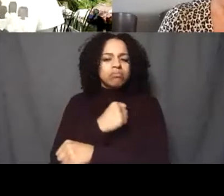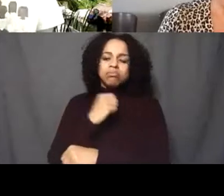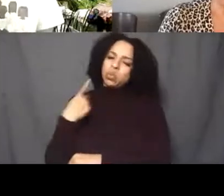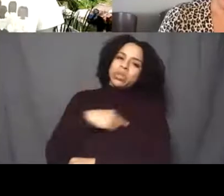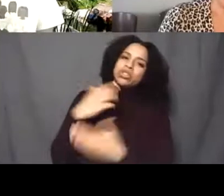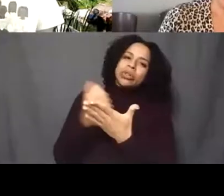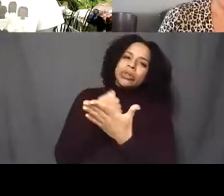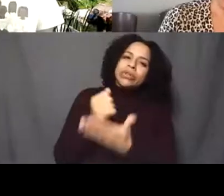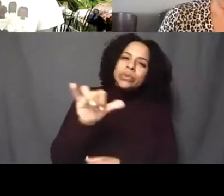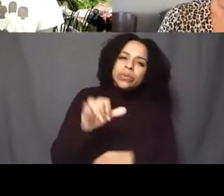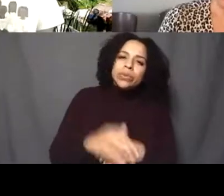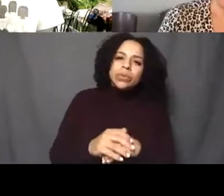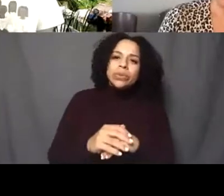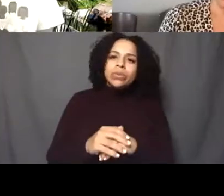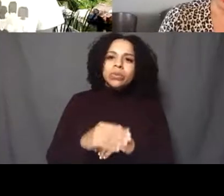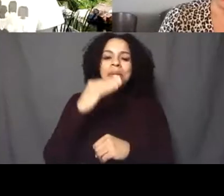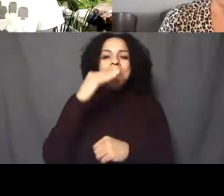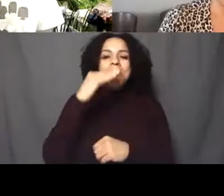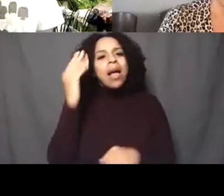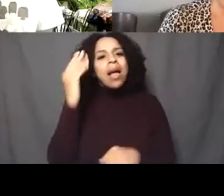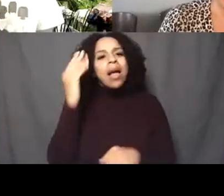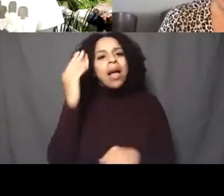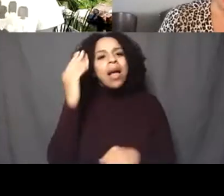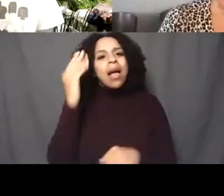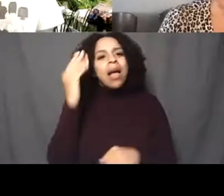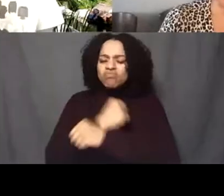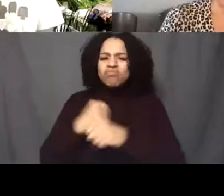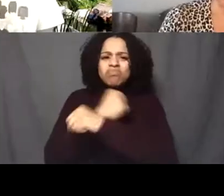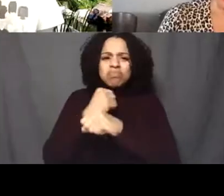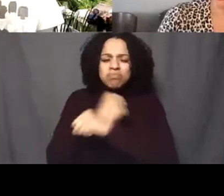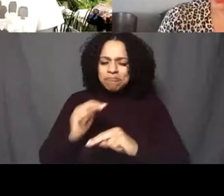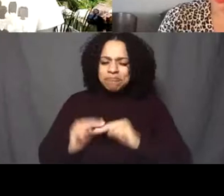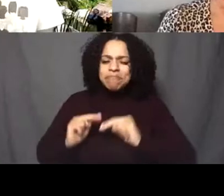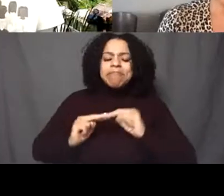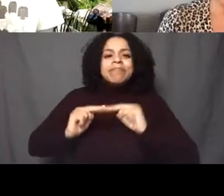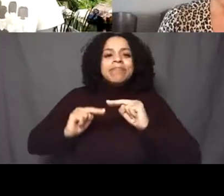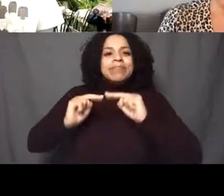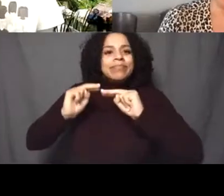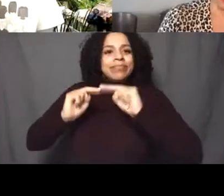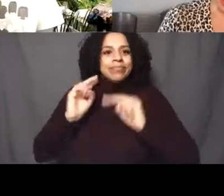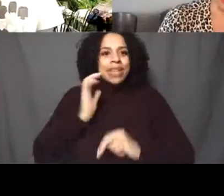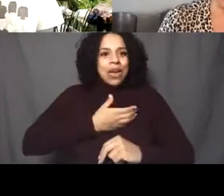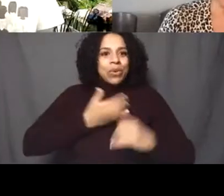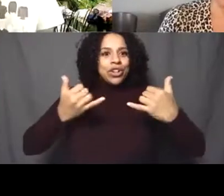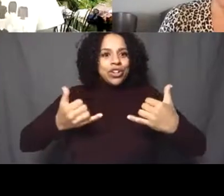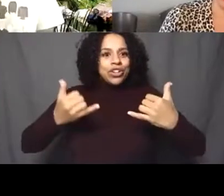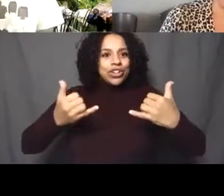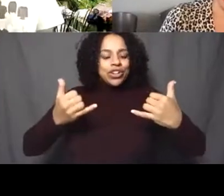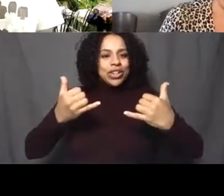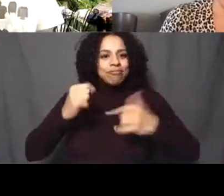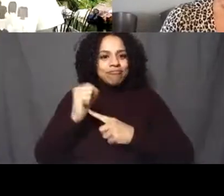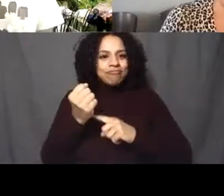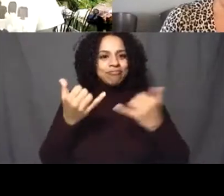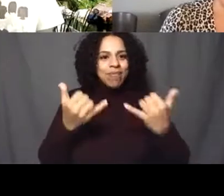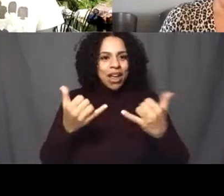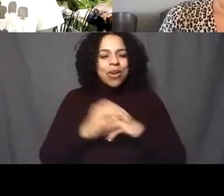really where that sense of ownership and patriotism and citizenship comes from. And that's the citizenship that my father was claiming with that